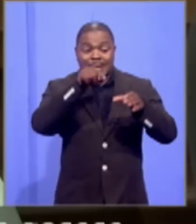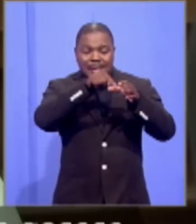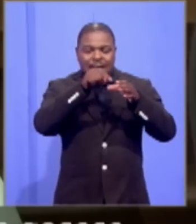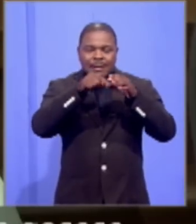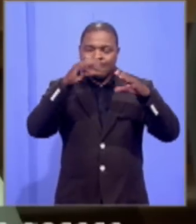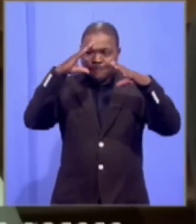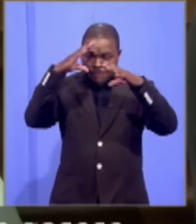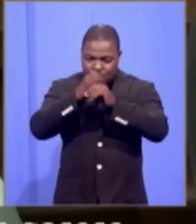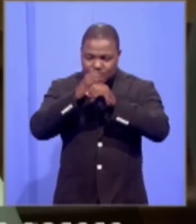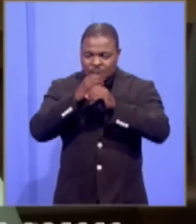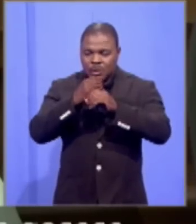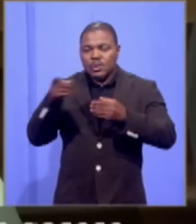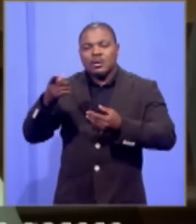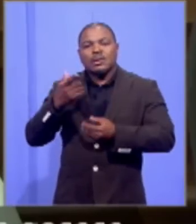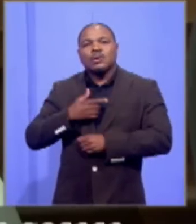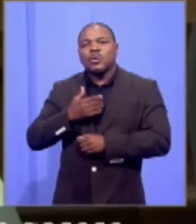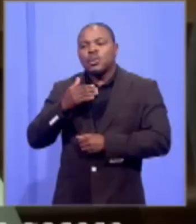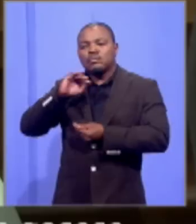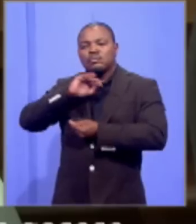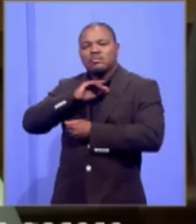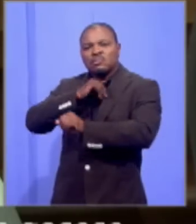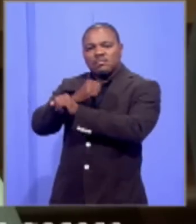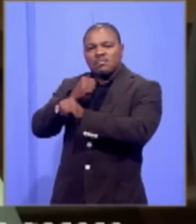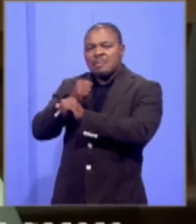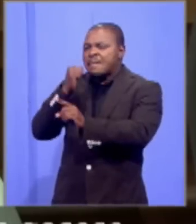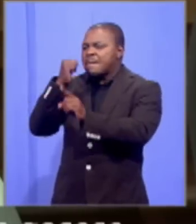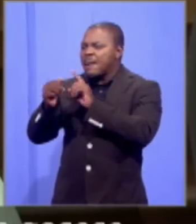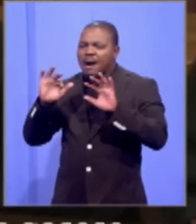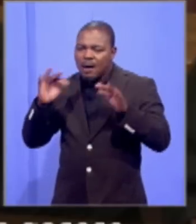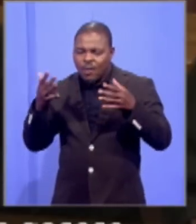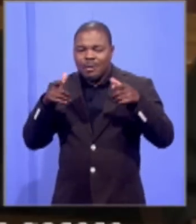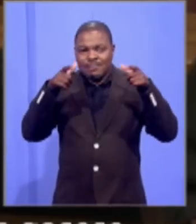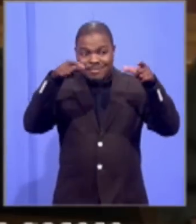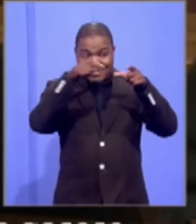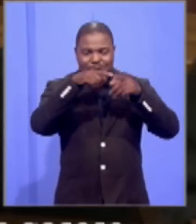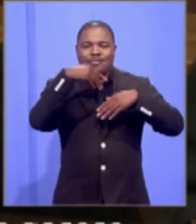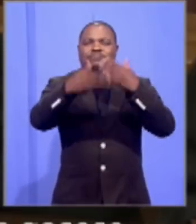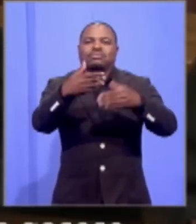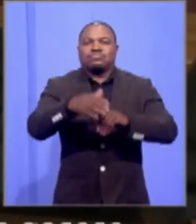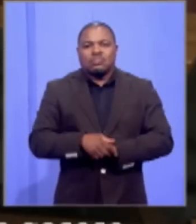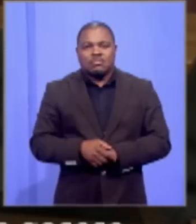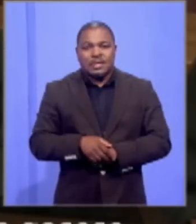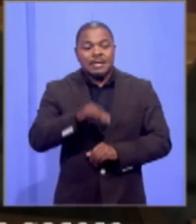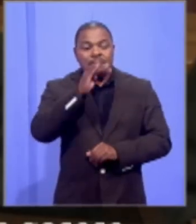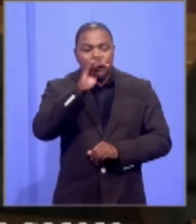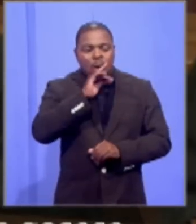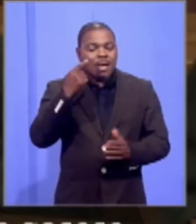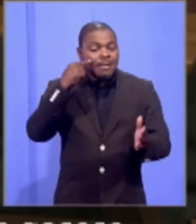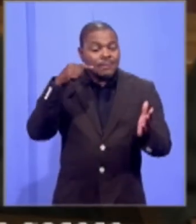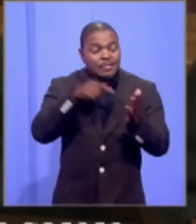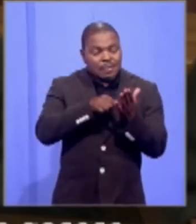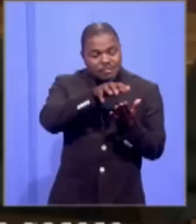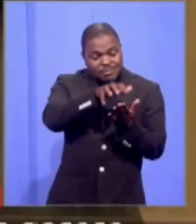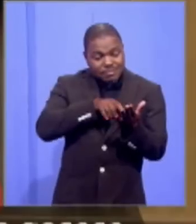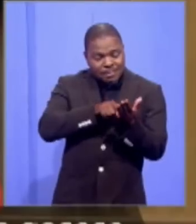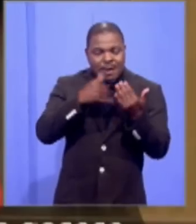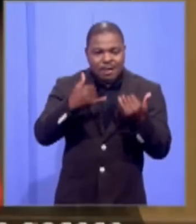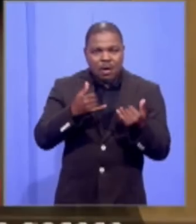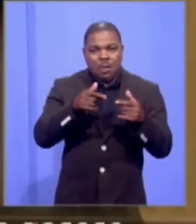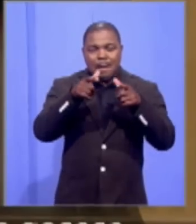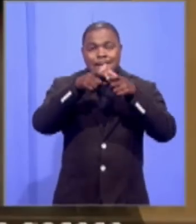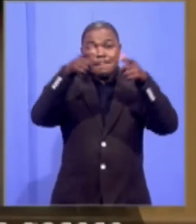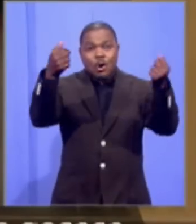polao ya moraloki wa Orlando Pirates wa peleng Senzo Meyiwa boipolelo bo bjale bo tla amogelwa bo tla